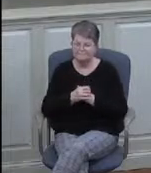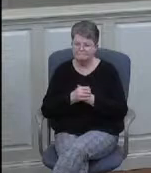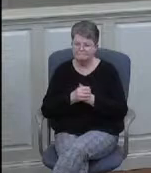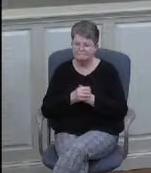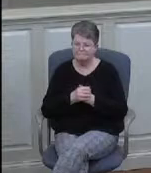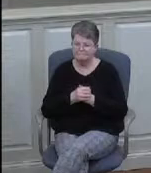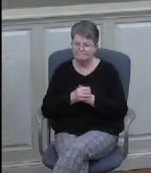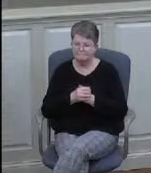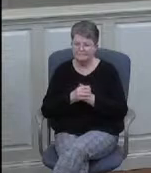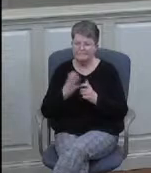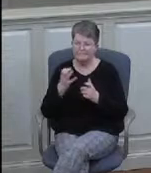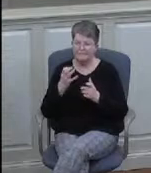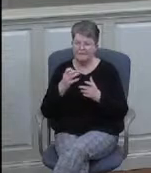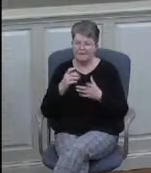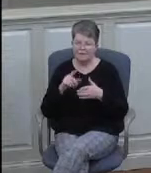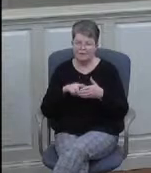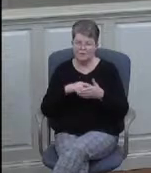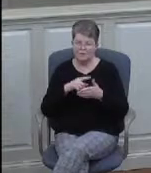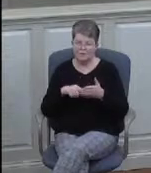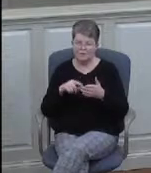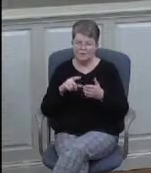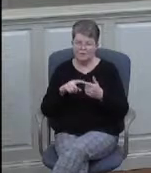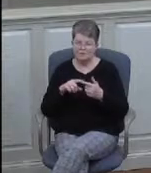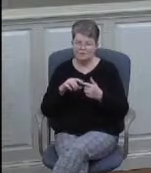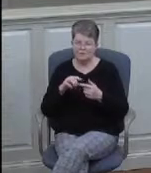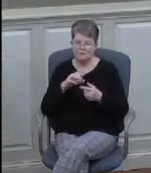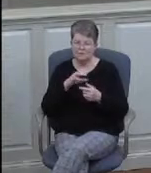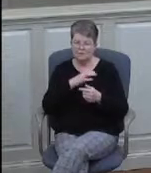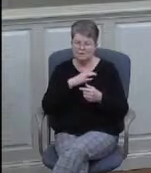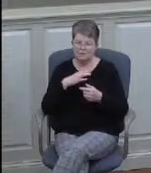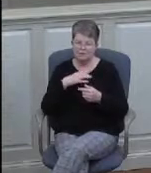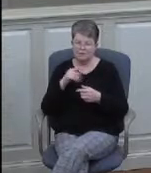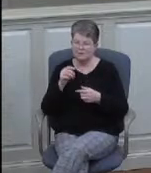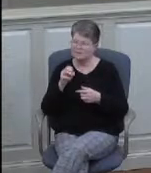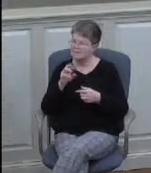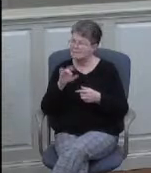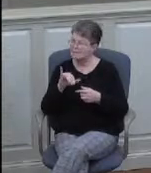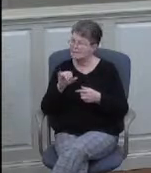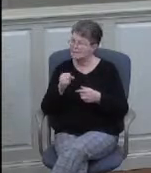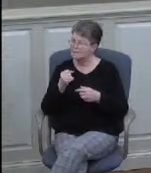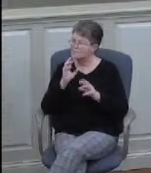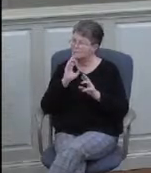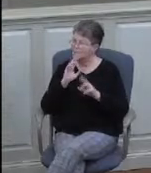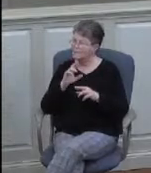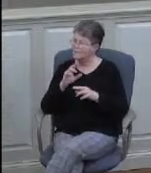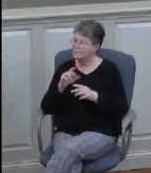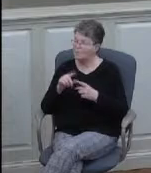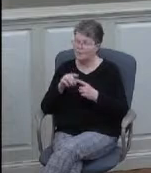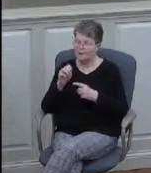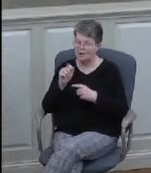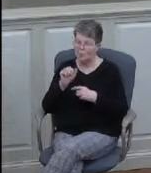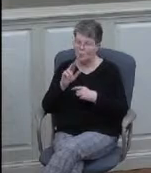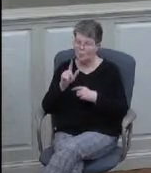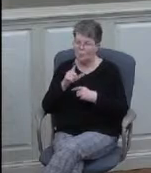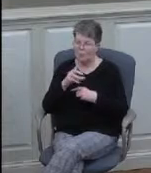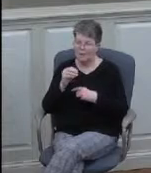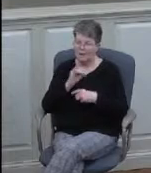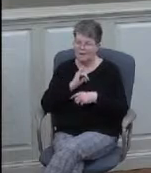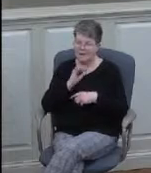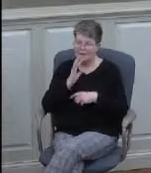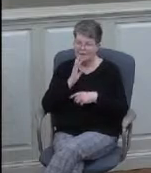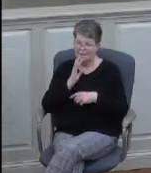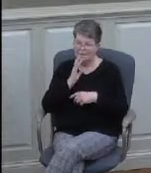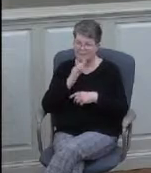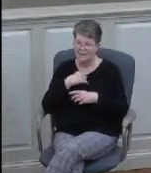Can I make a correction to Commissioner Terry's report? When Earl and I talked, he told me that I'm on my